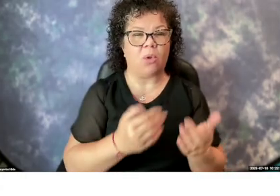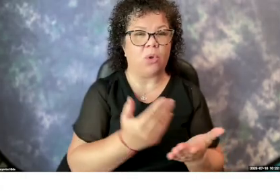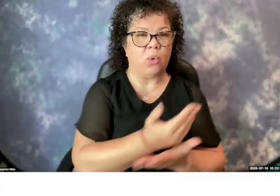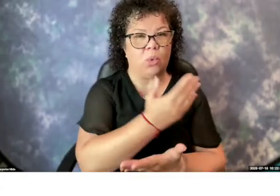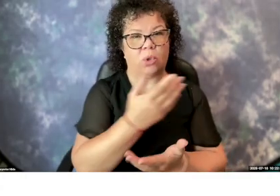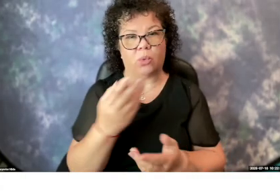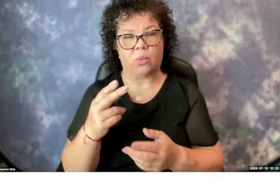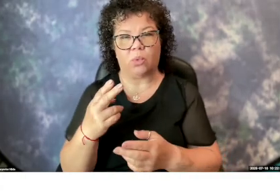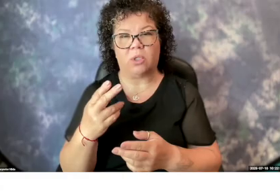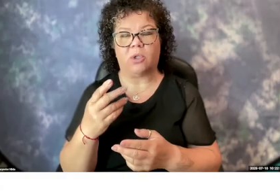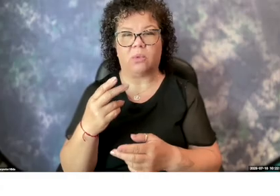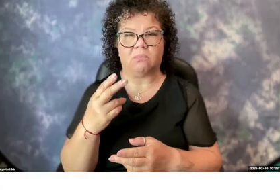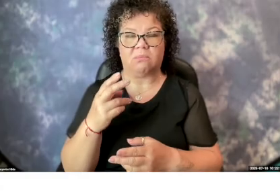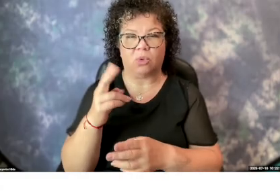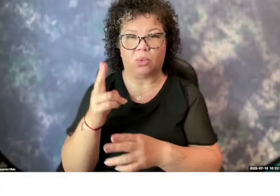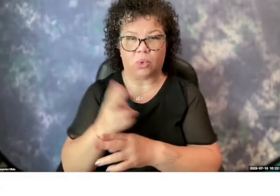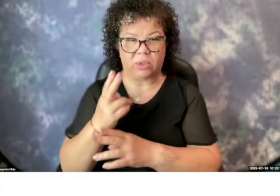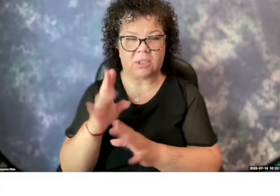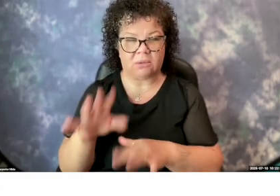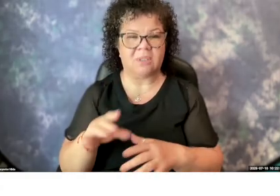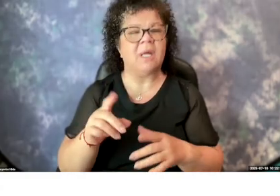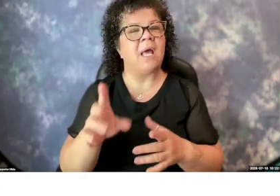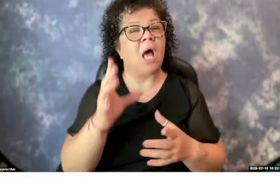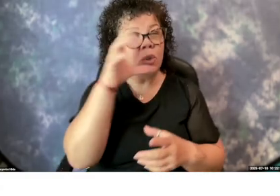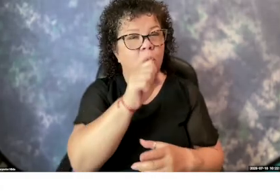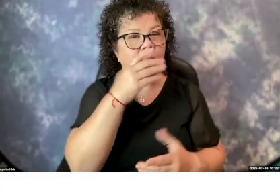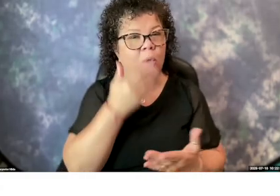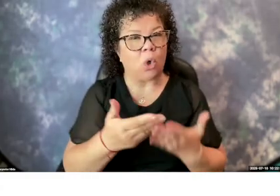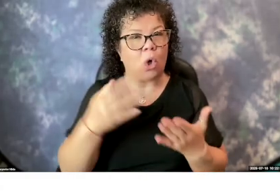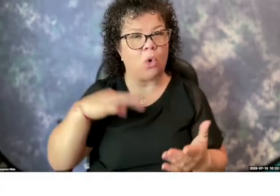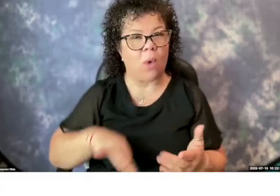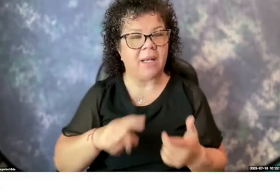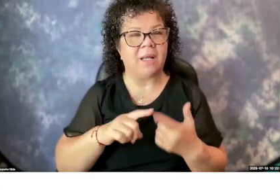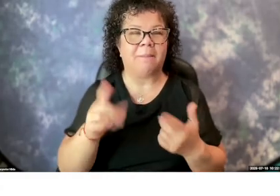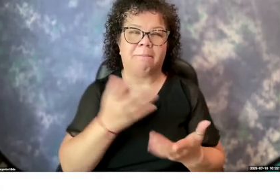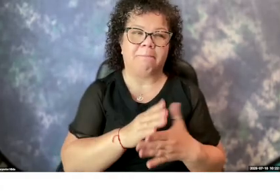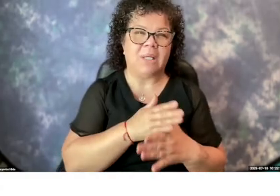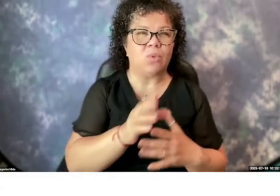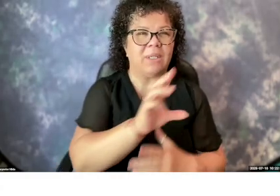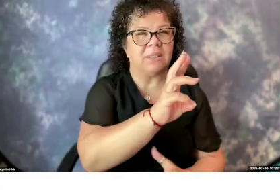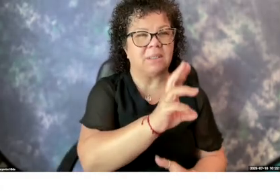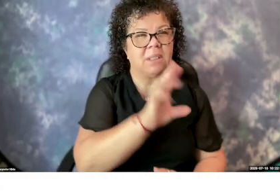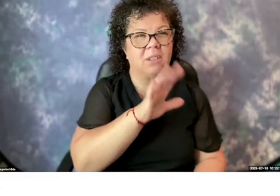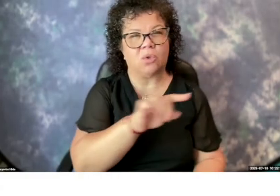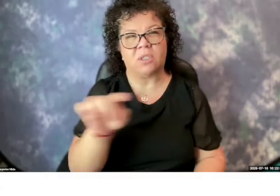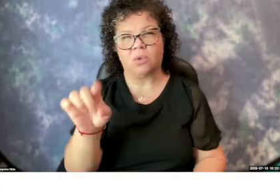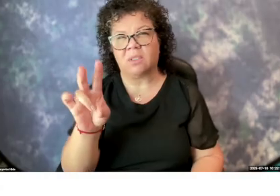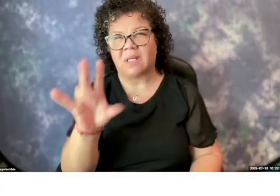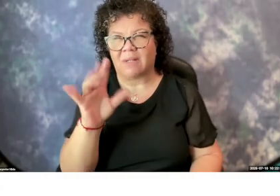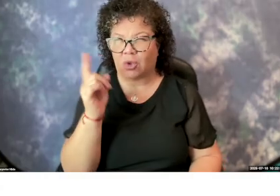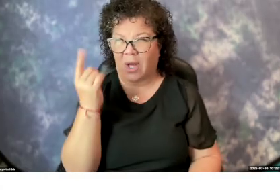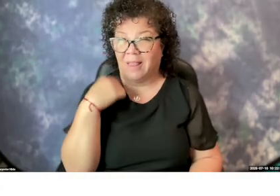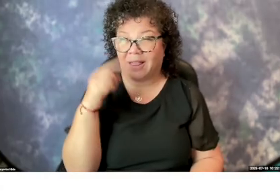national averages, assuming good credit. I think that's the 600 to 700 credit score range. We're